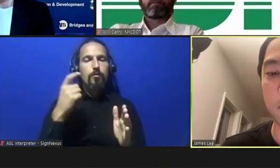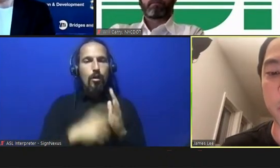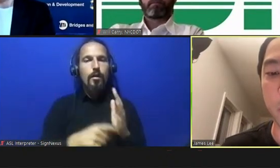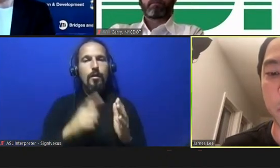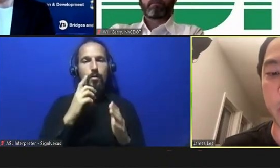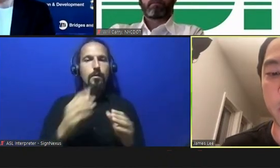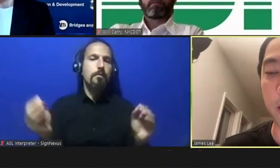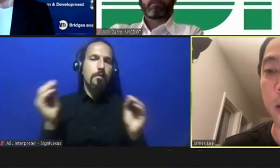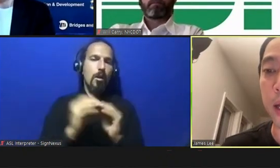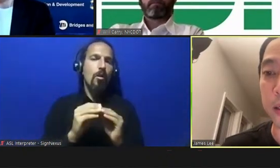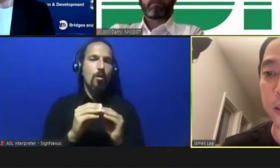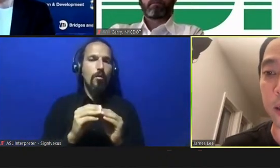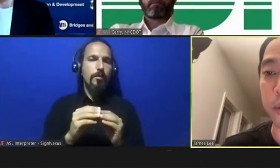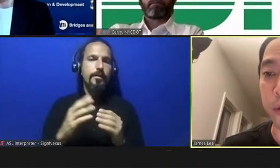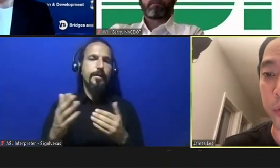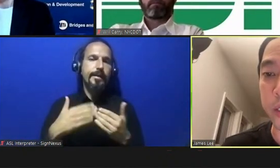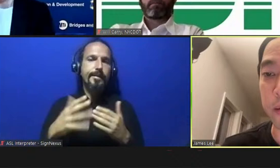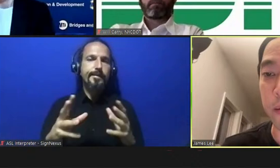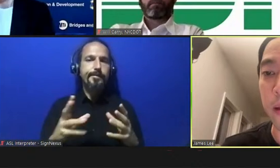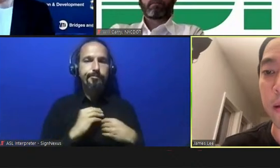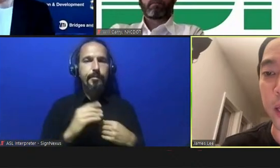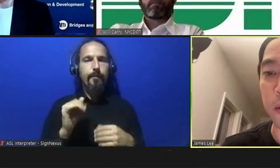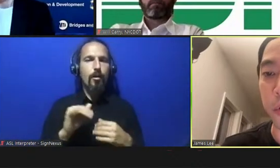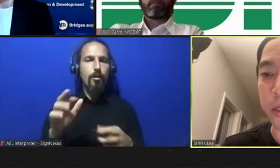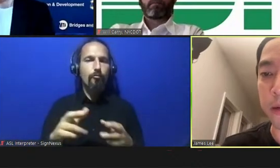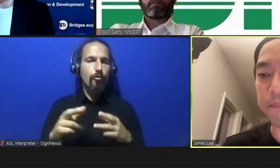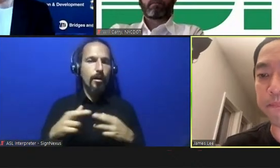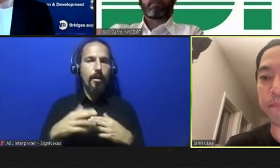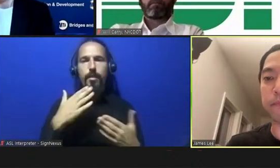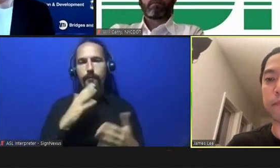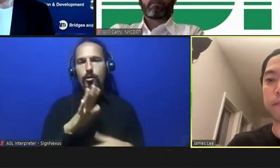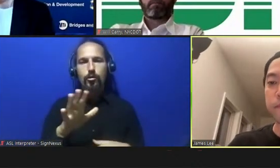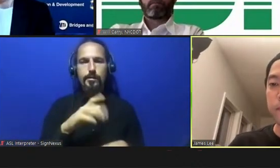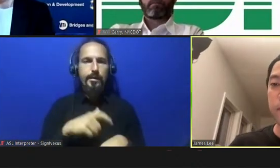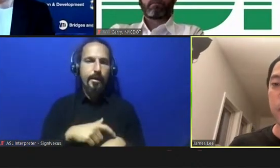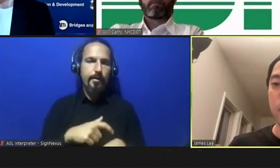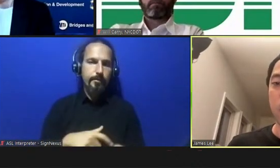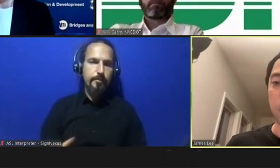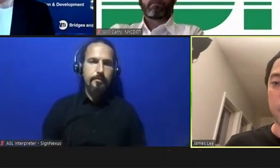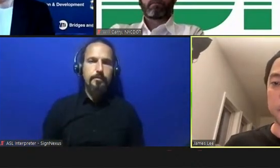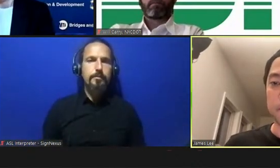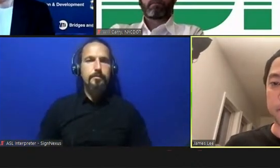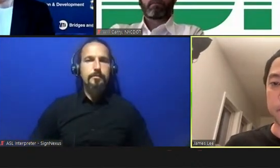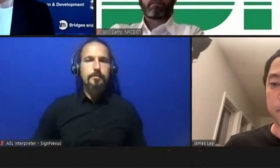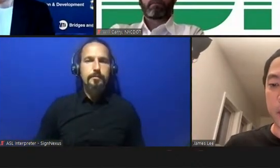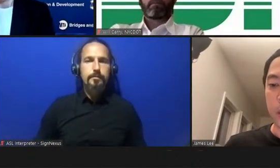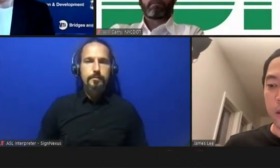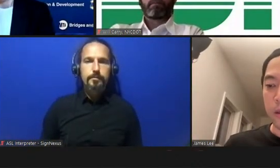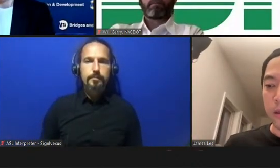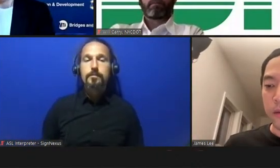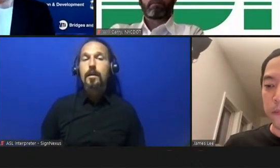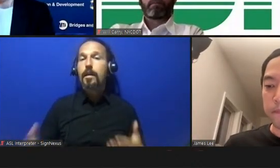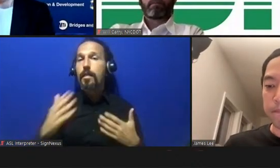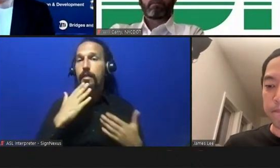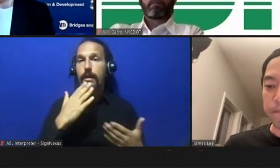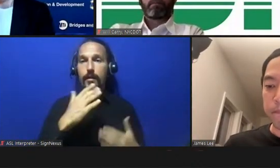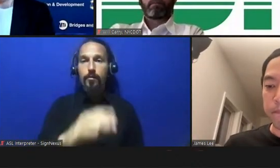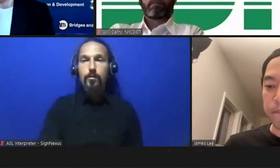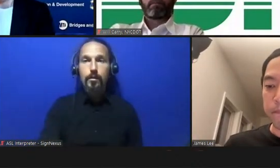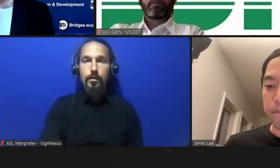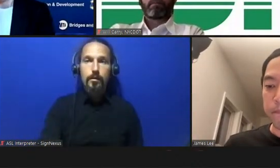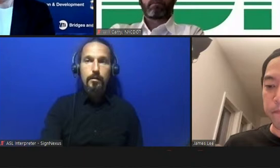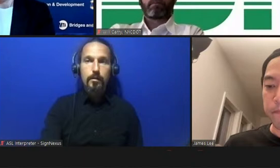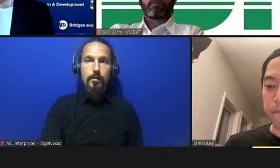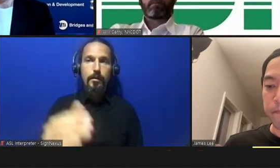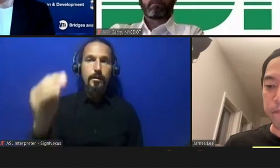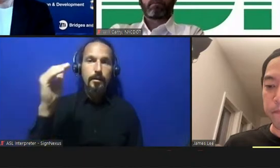more of a no-brainer and a cell to the region thank you for your time thank you the next